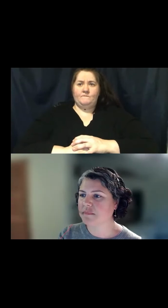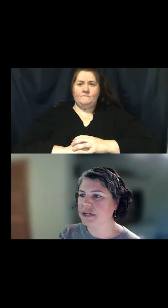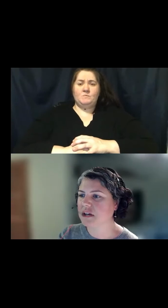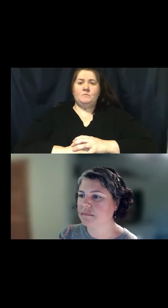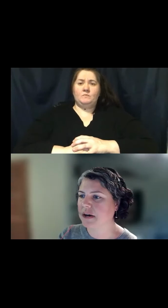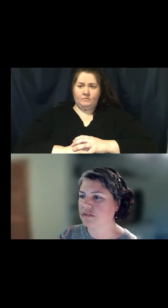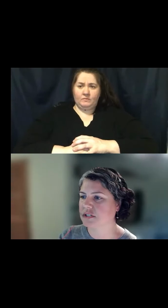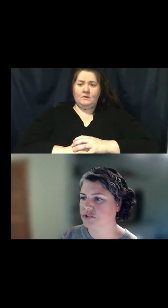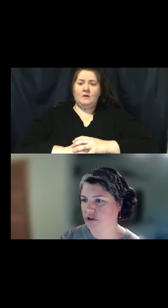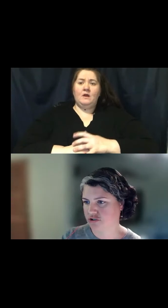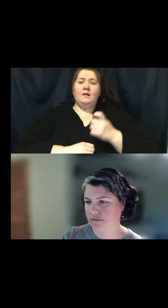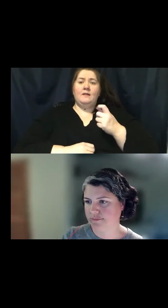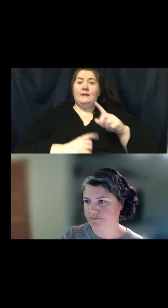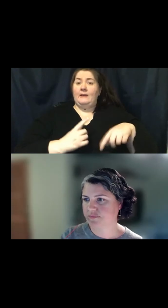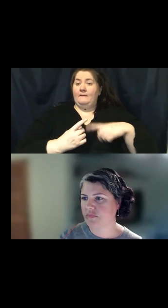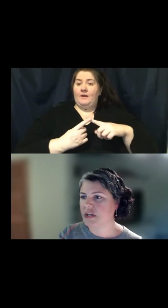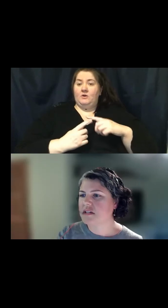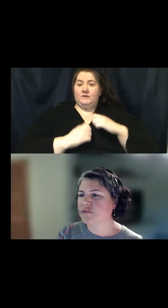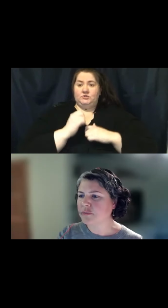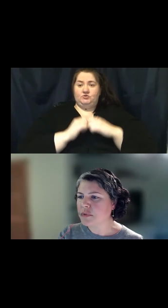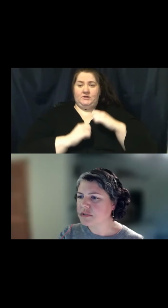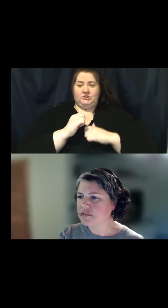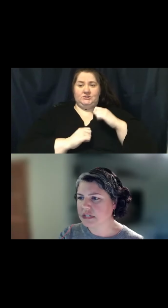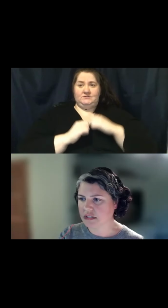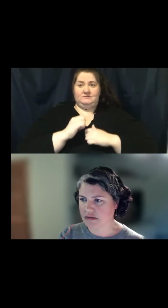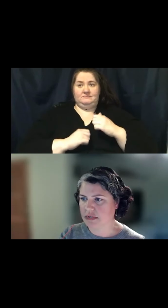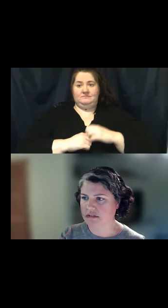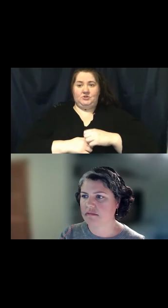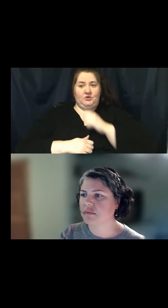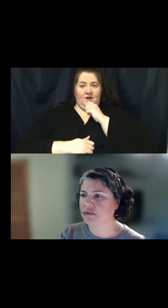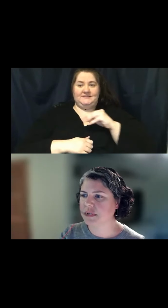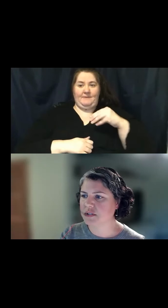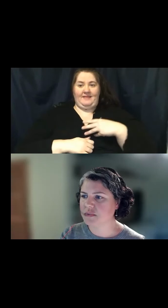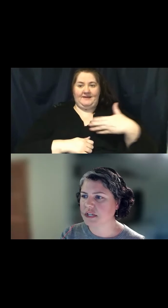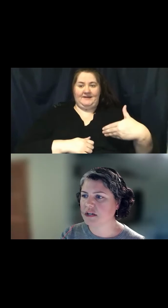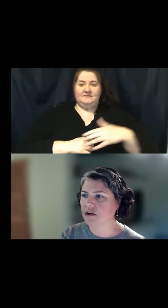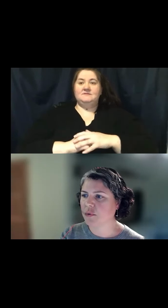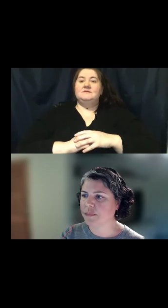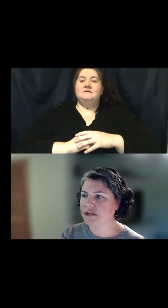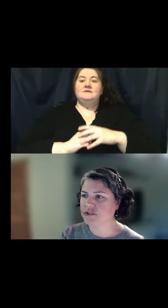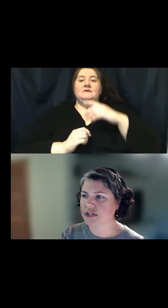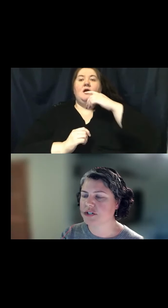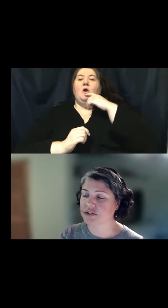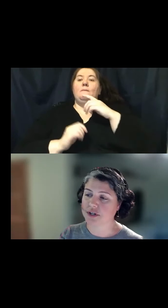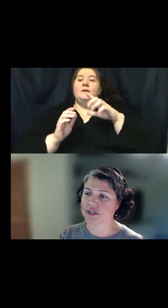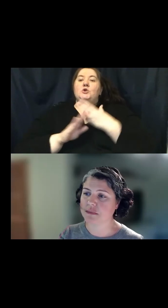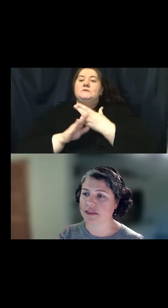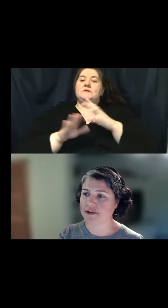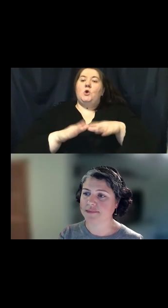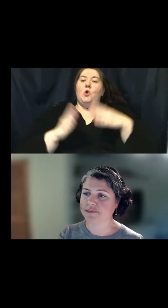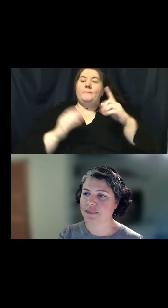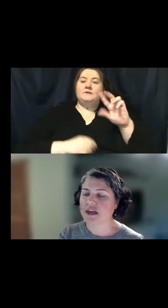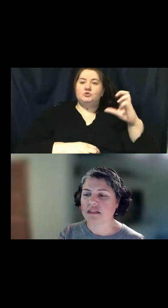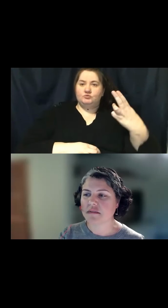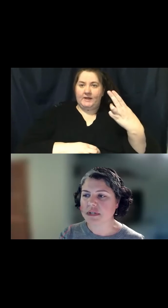A bit about construction. So for most of the alignment, we'll be using an open trench construction